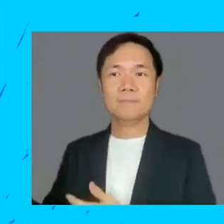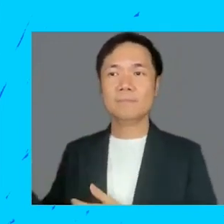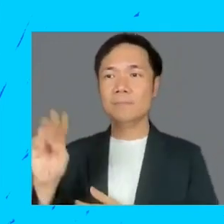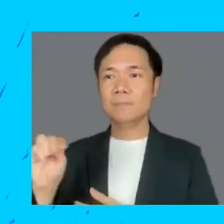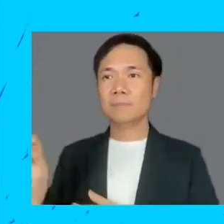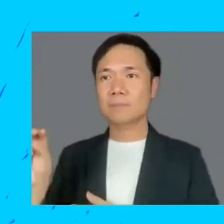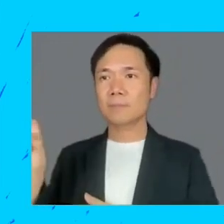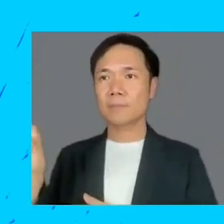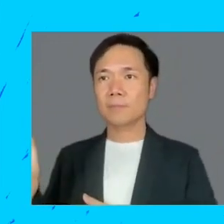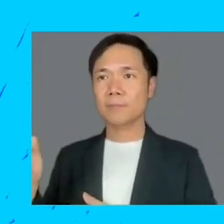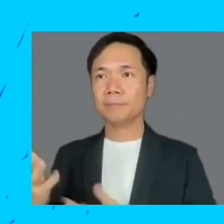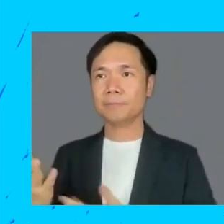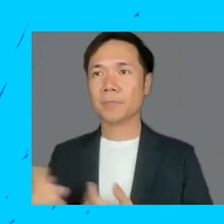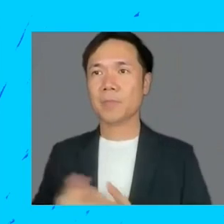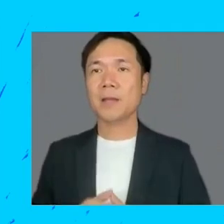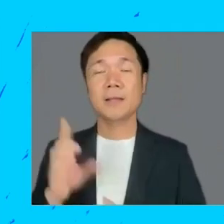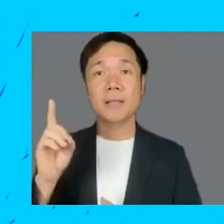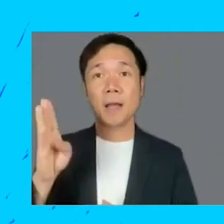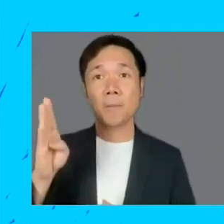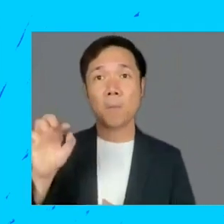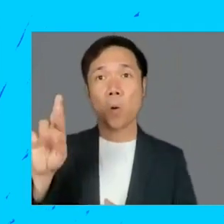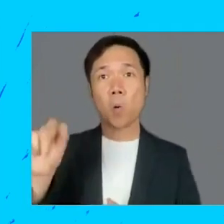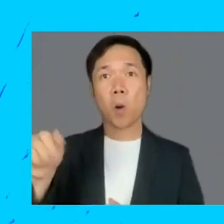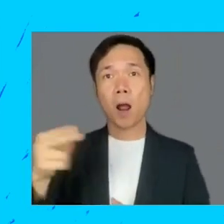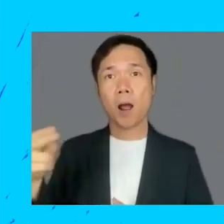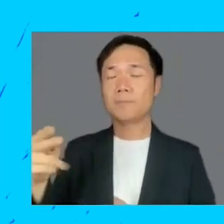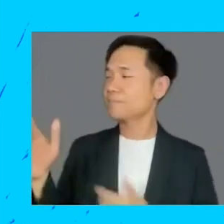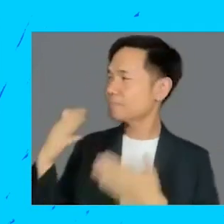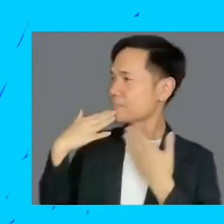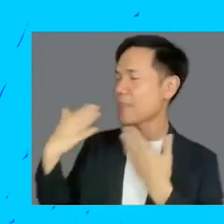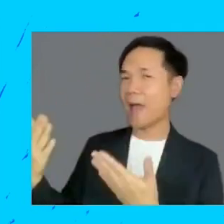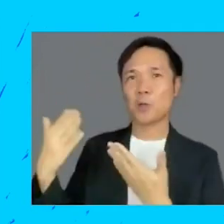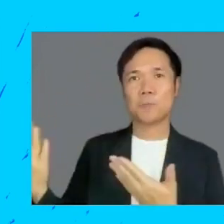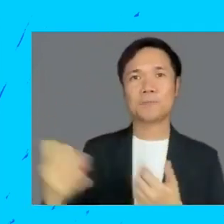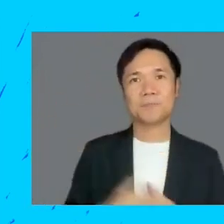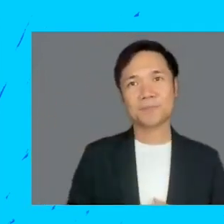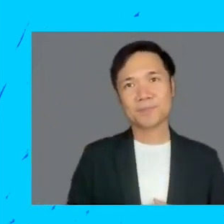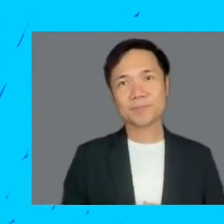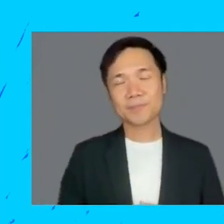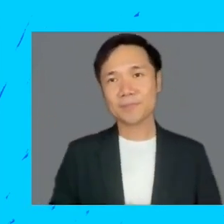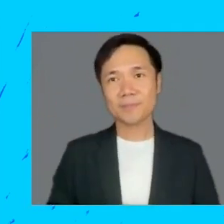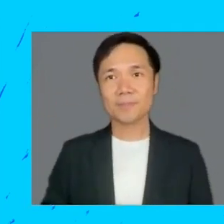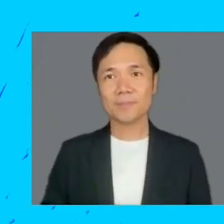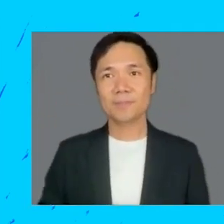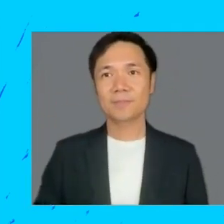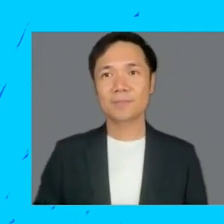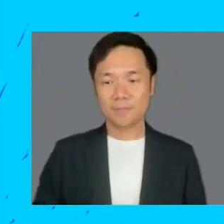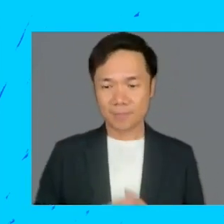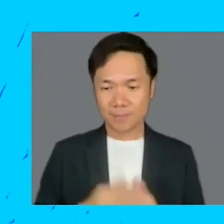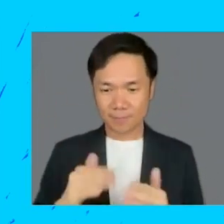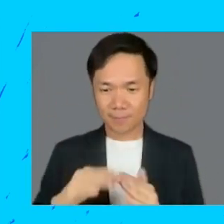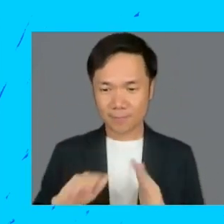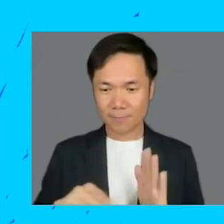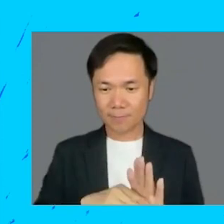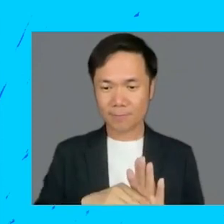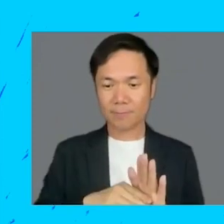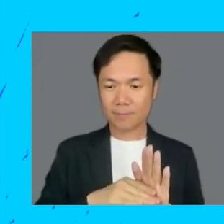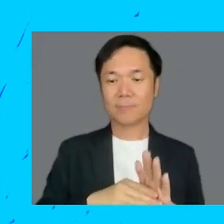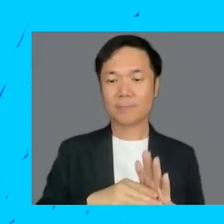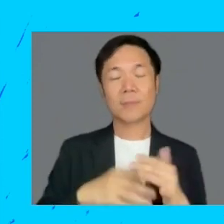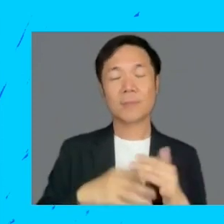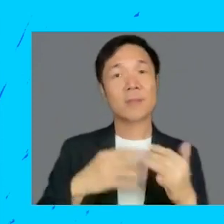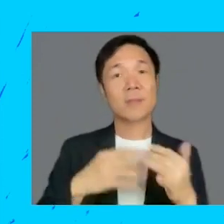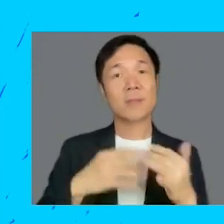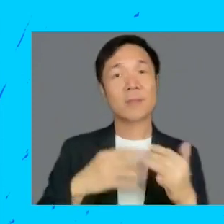Thank you so much, Deborah. Thank you so much to our amazing panelists. It has been such an insightful discussion. And I think it just